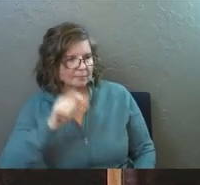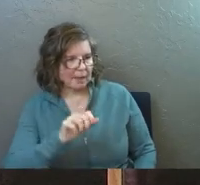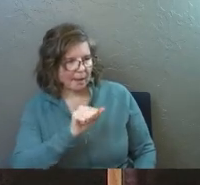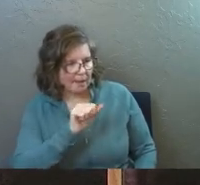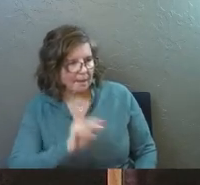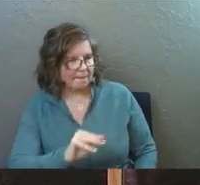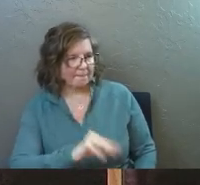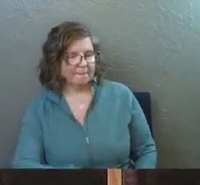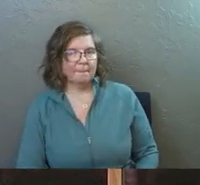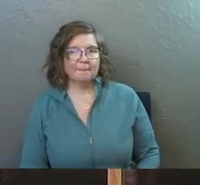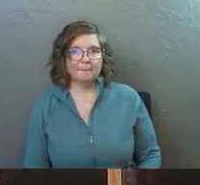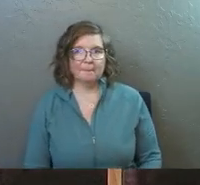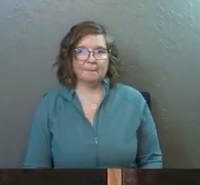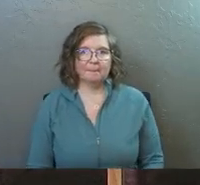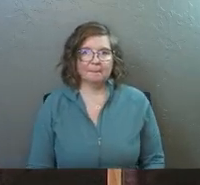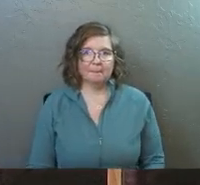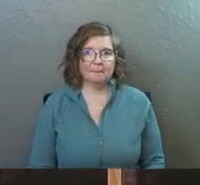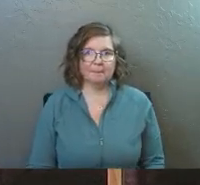am.